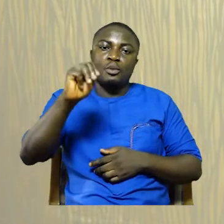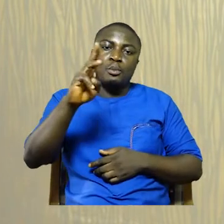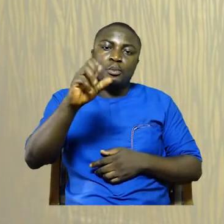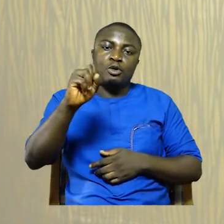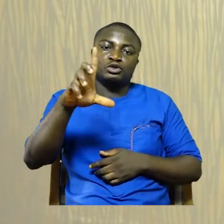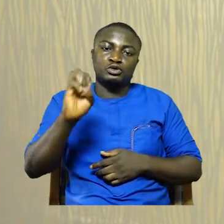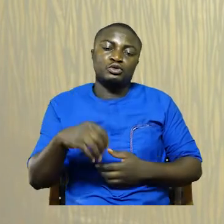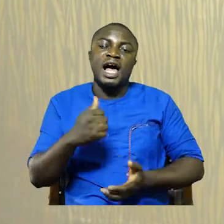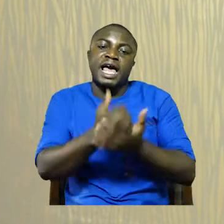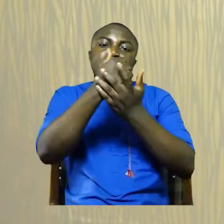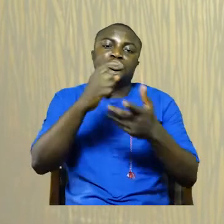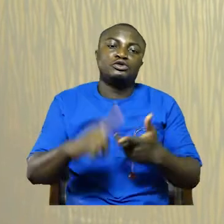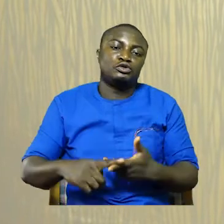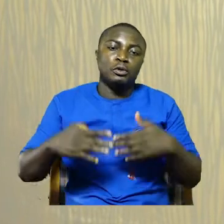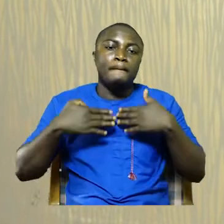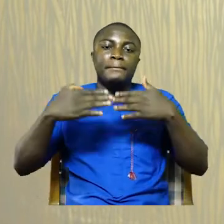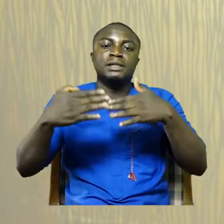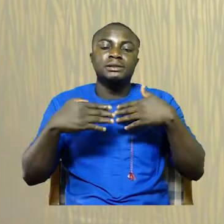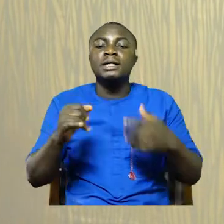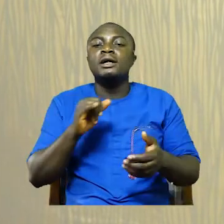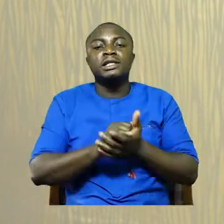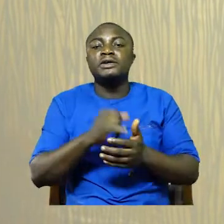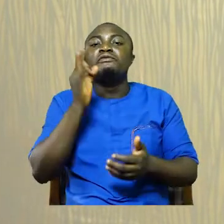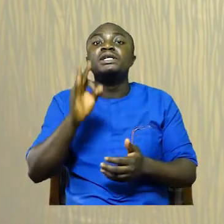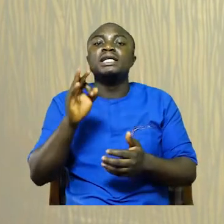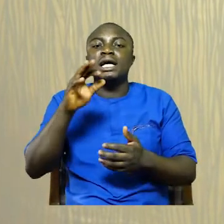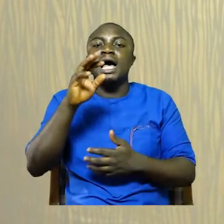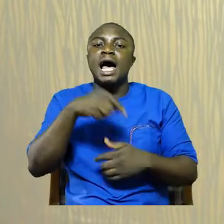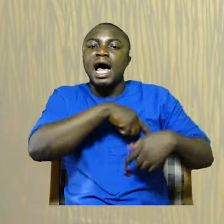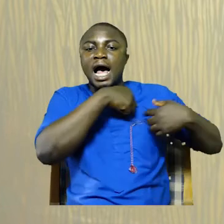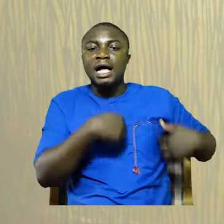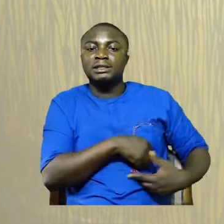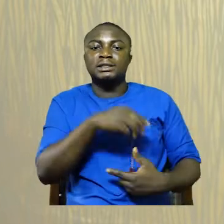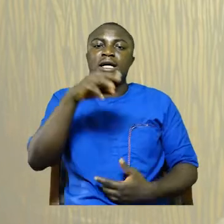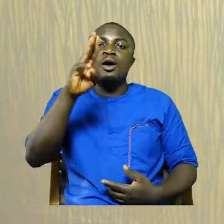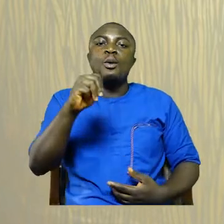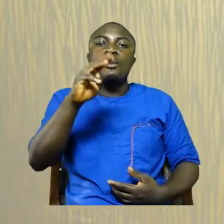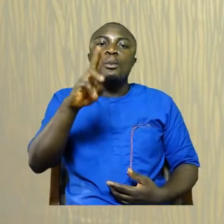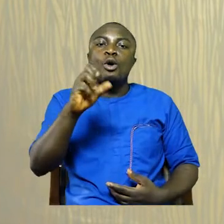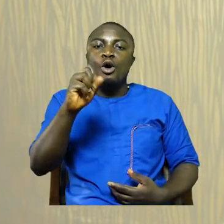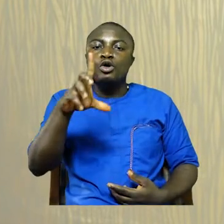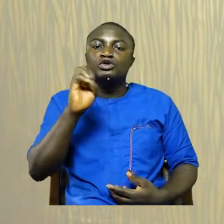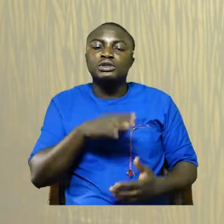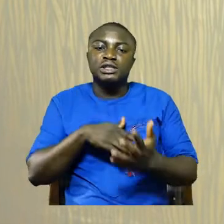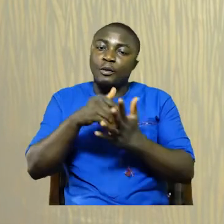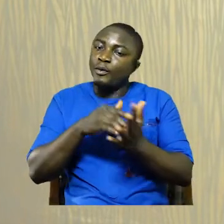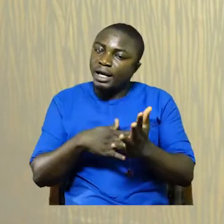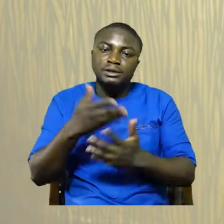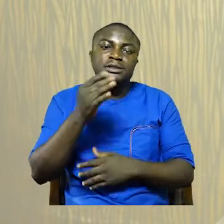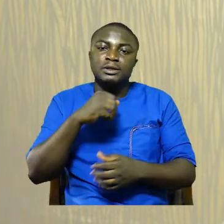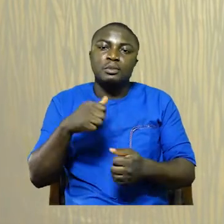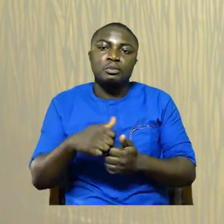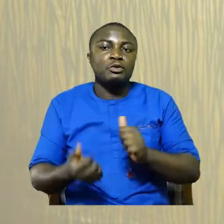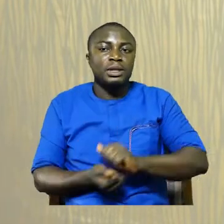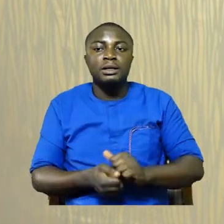If the heart muscles becomes weak, then there's a problem. Or if the respiratory muscles are affected, we're